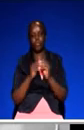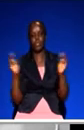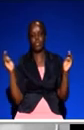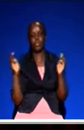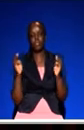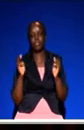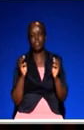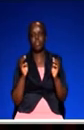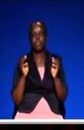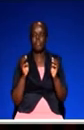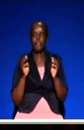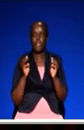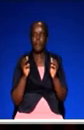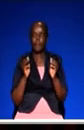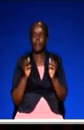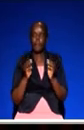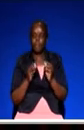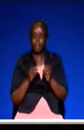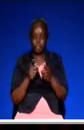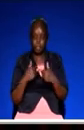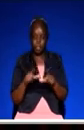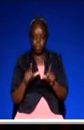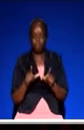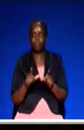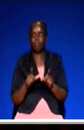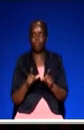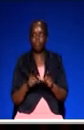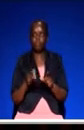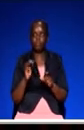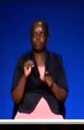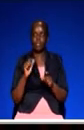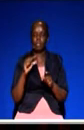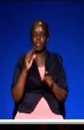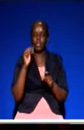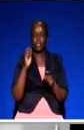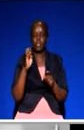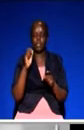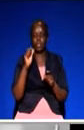magnets. So let's proceed to magnetization.